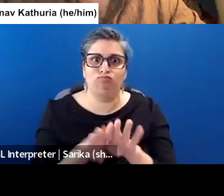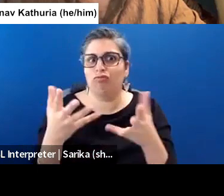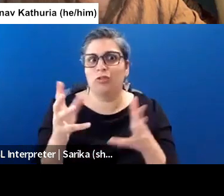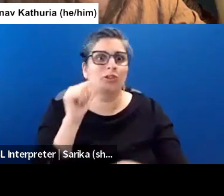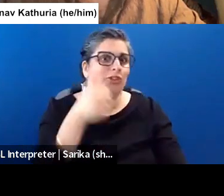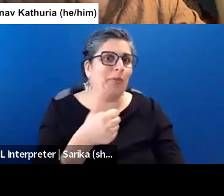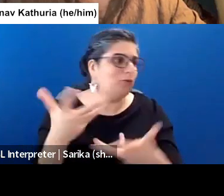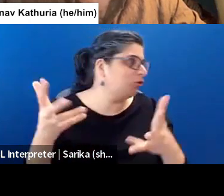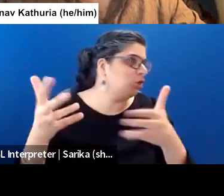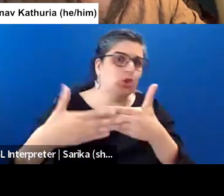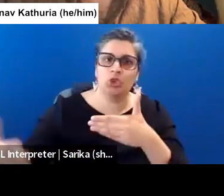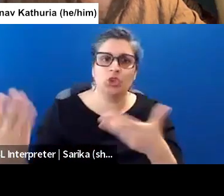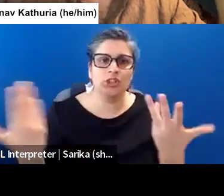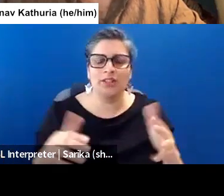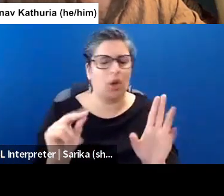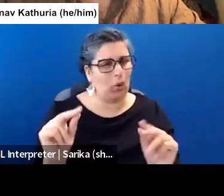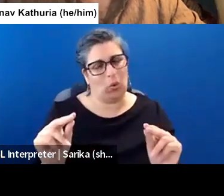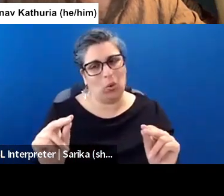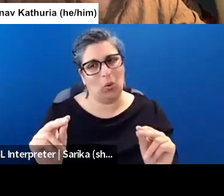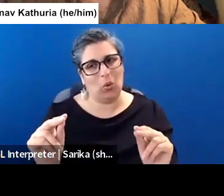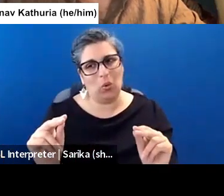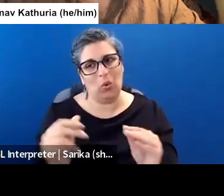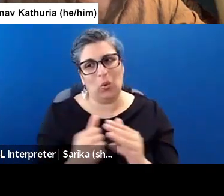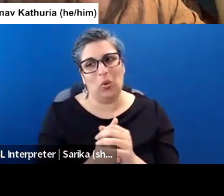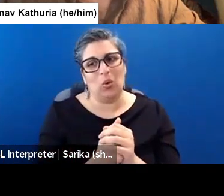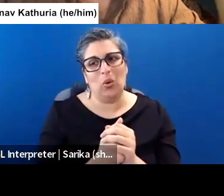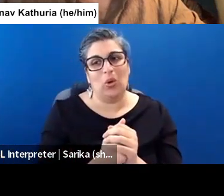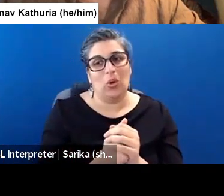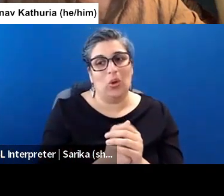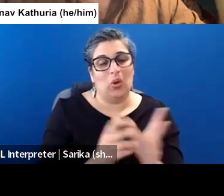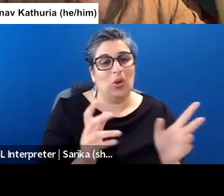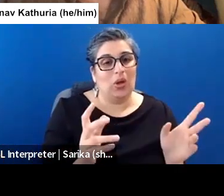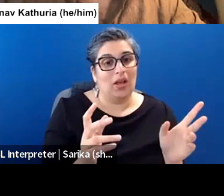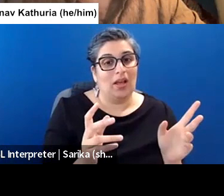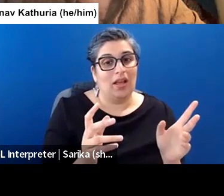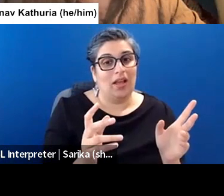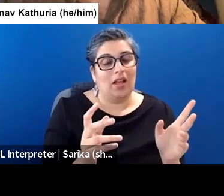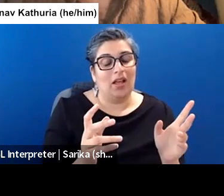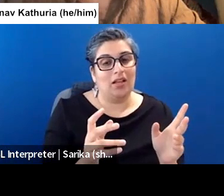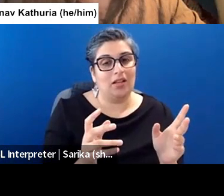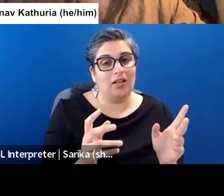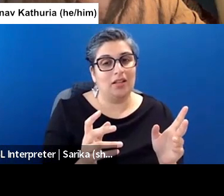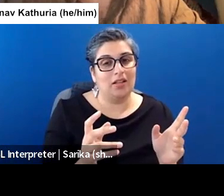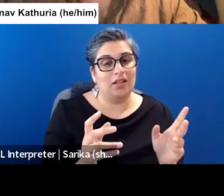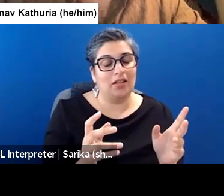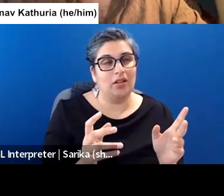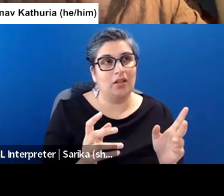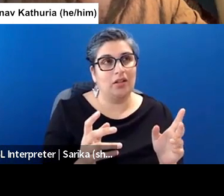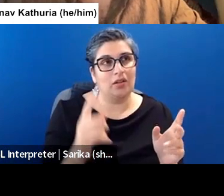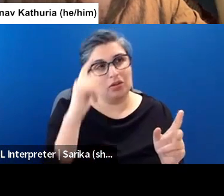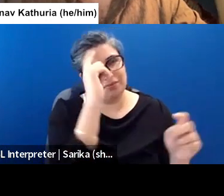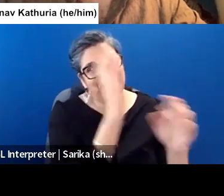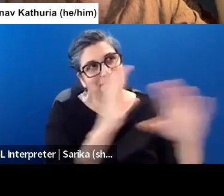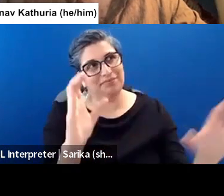tomorrow at the rate that we need that to happen. We think of abolition